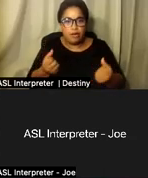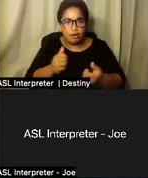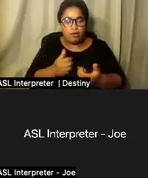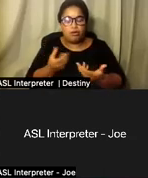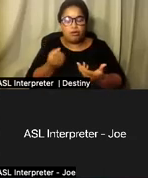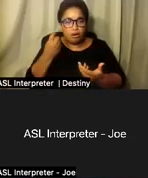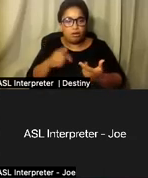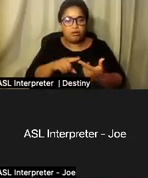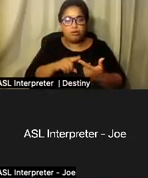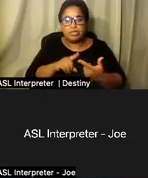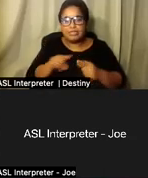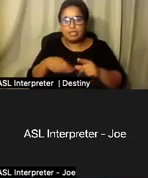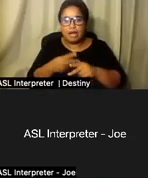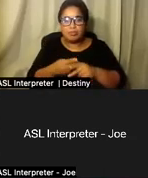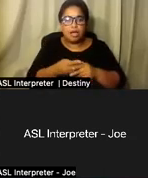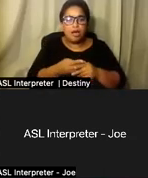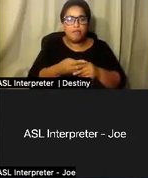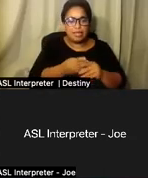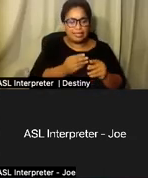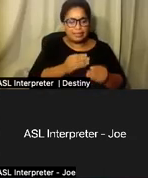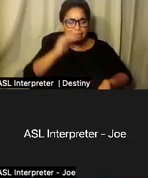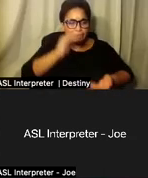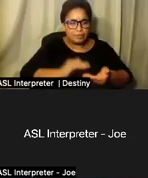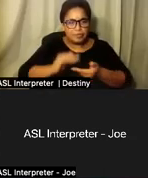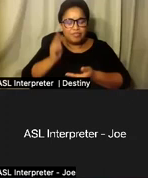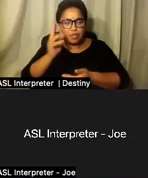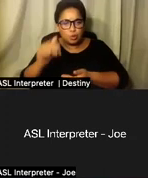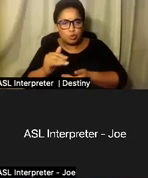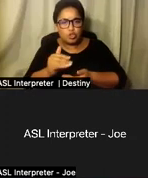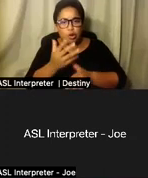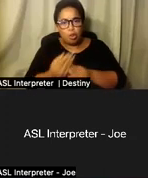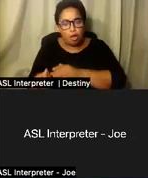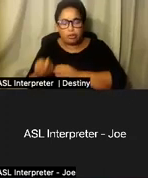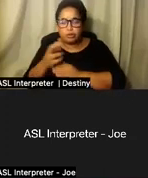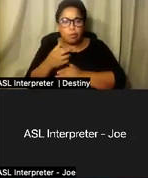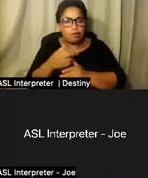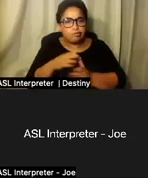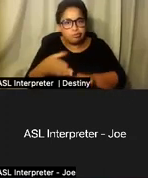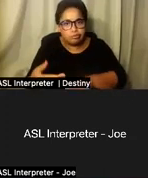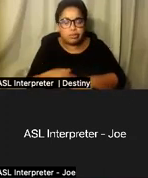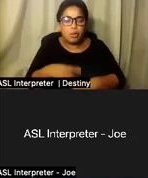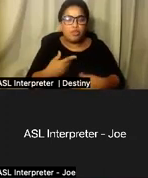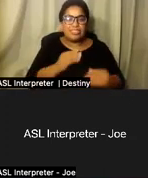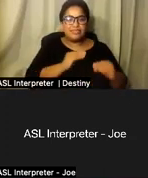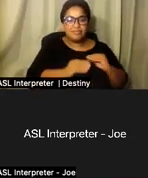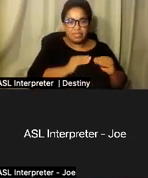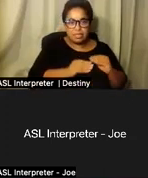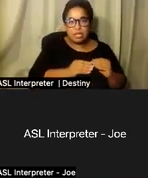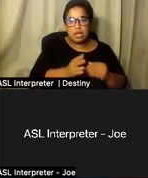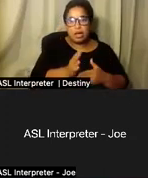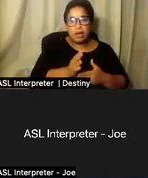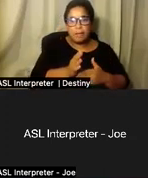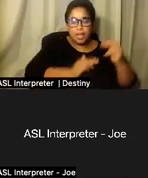you're preventing potential future losses, whether it's retrofitting a building, designing a new building to current